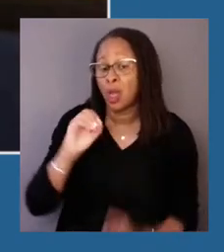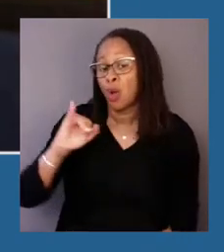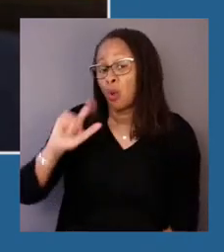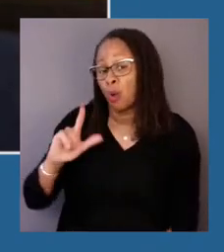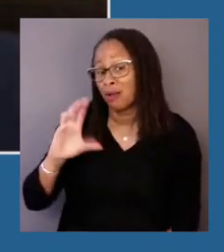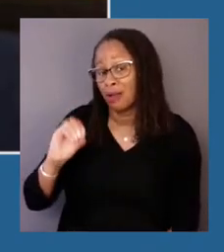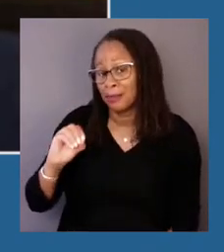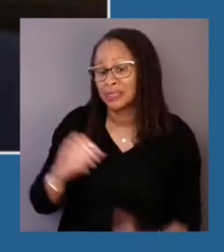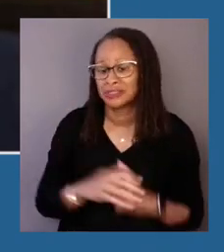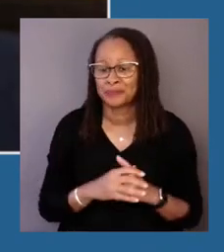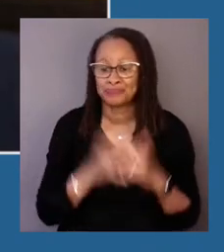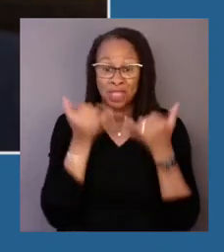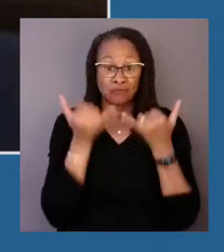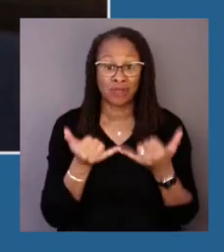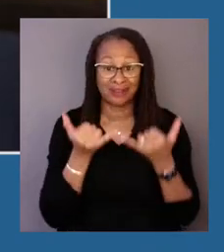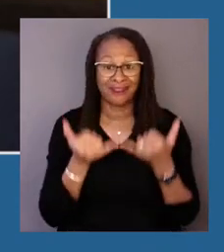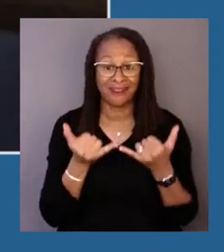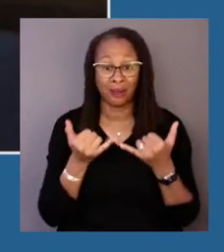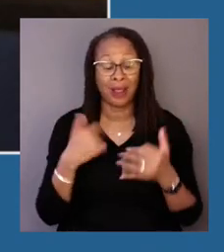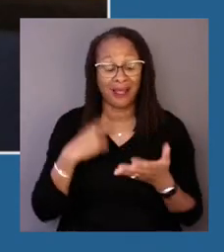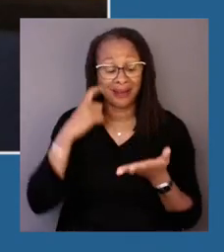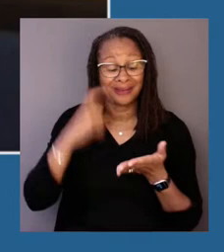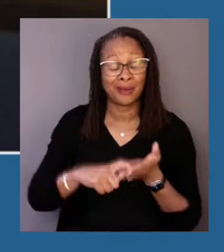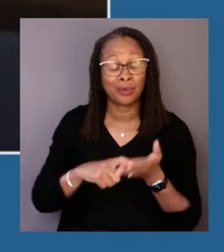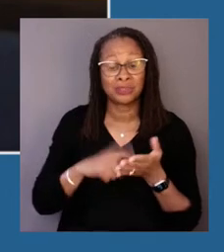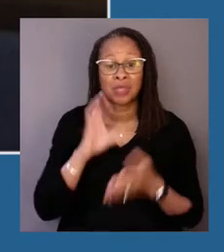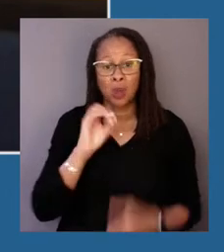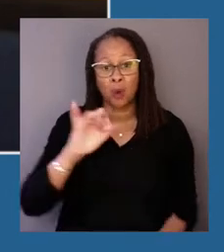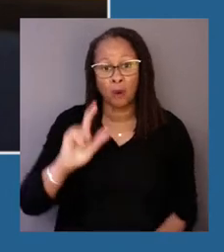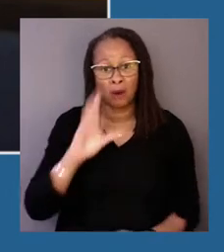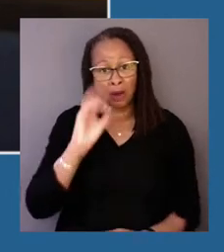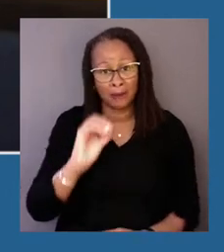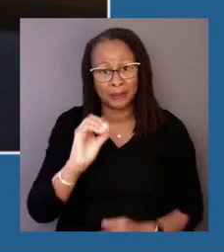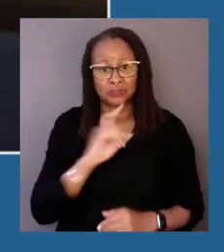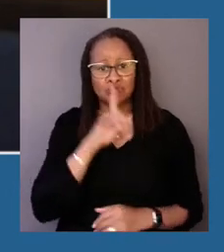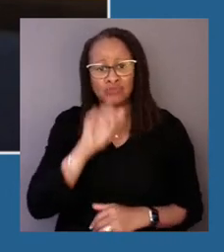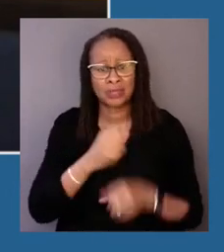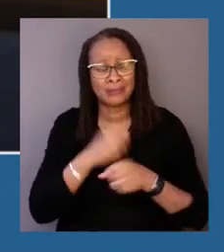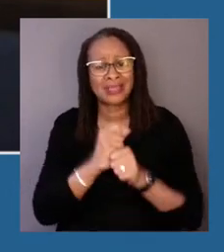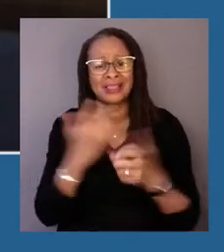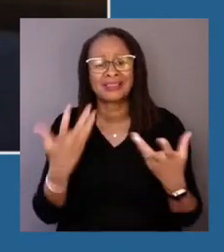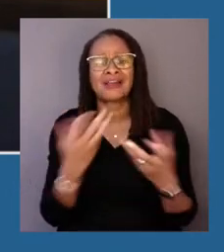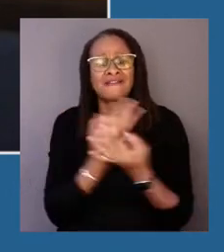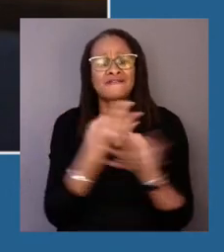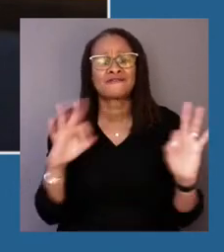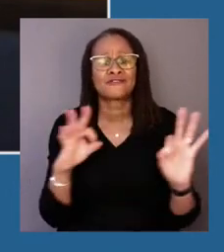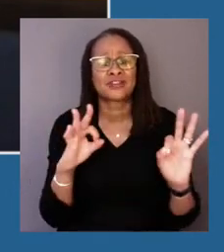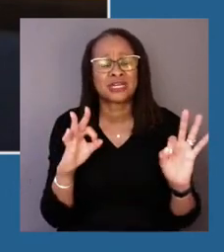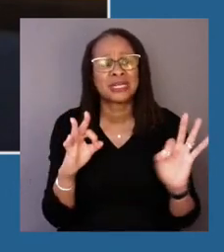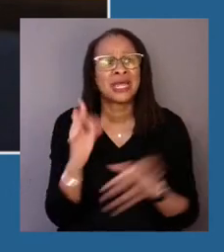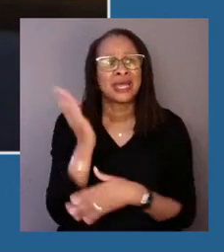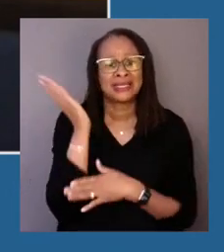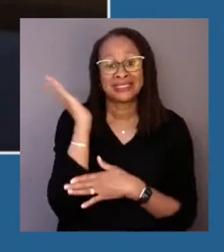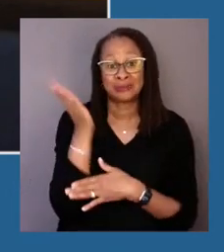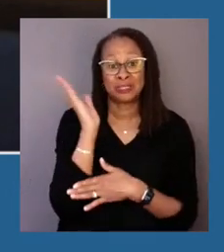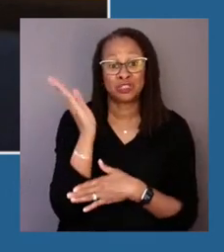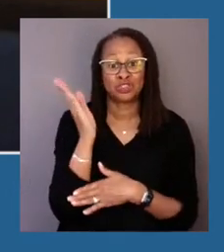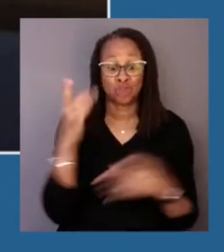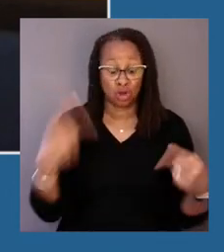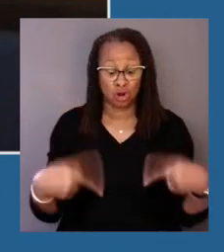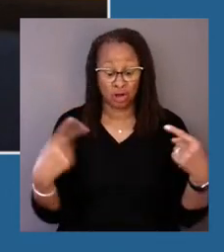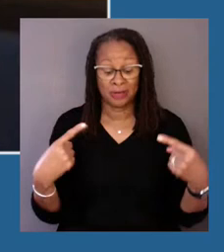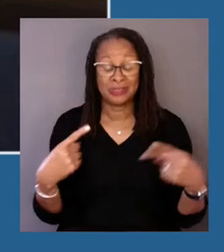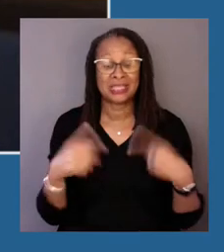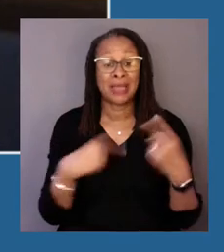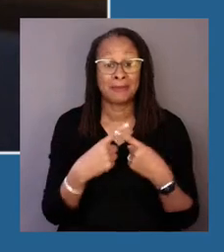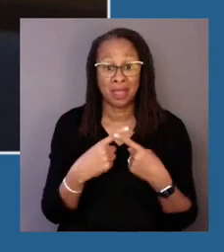was noticing that oil companies really making a lot of free speech arguments a lot around climate disinformation.